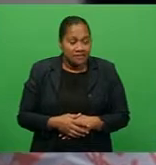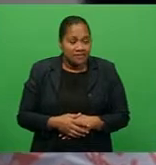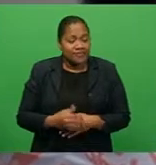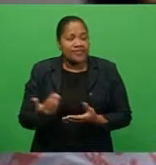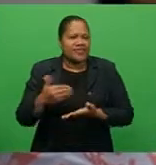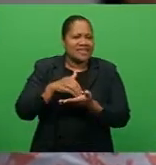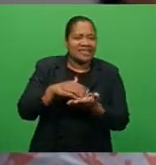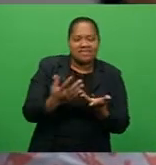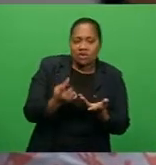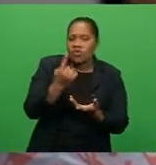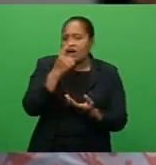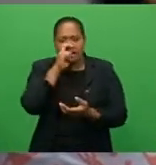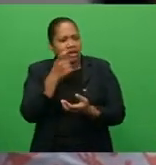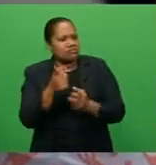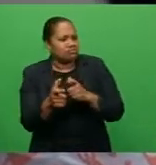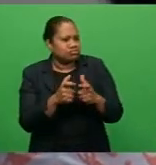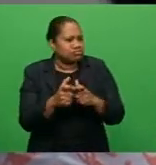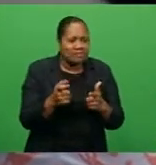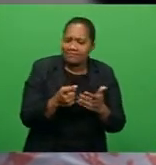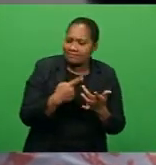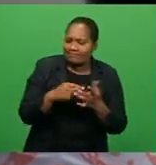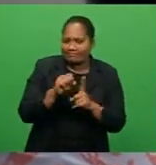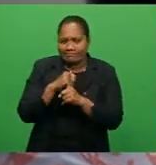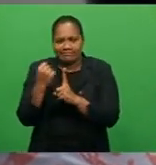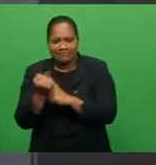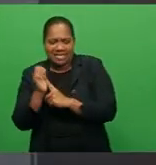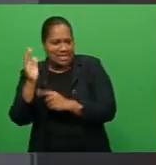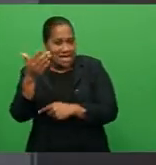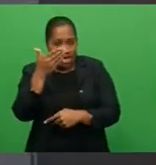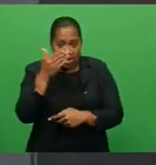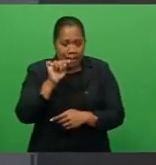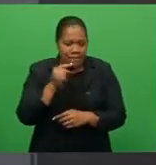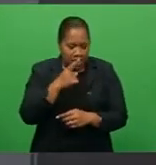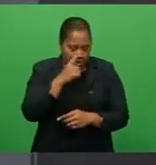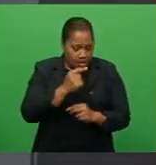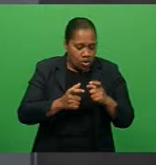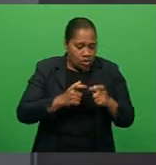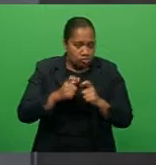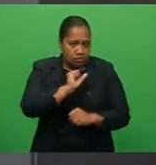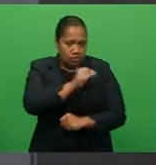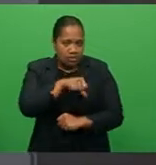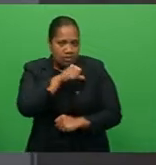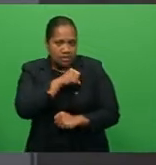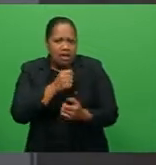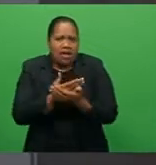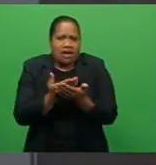one cannot control every situation and its outcome, but they can control their attitude